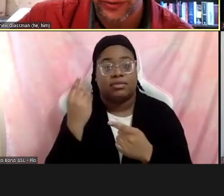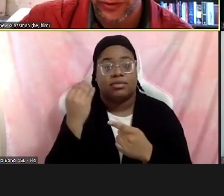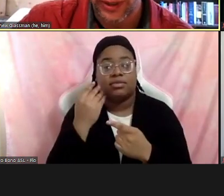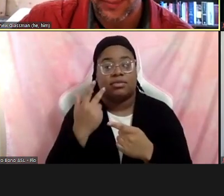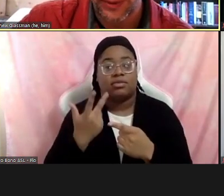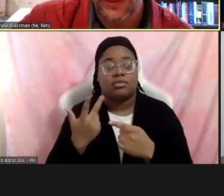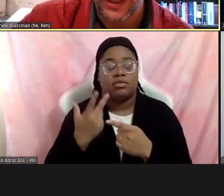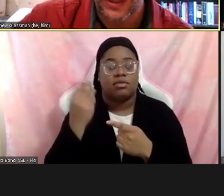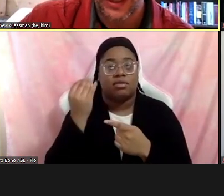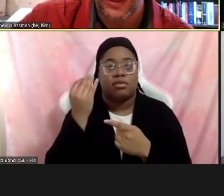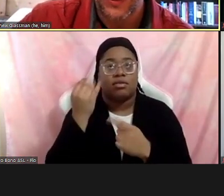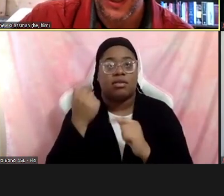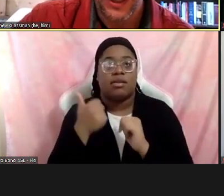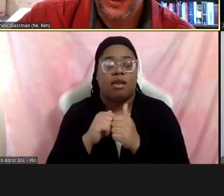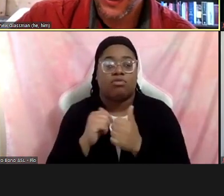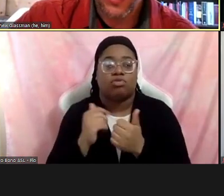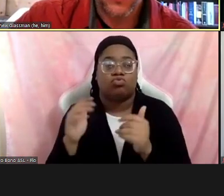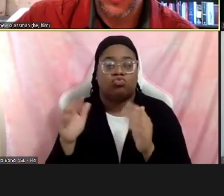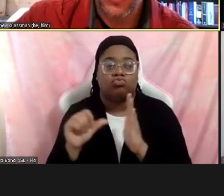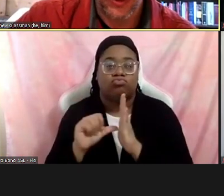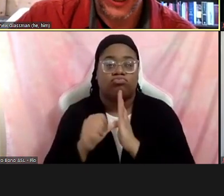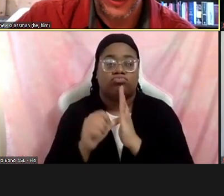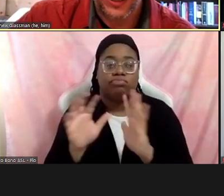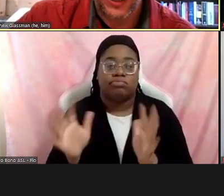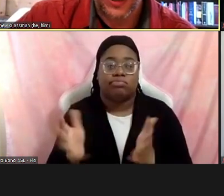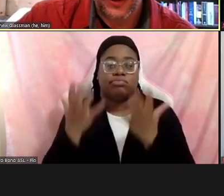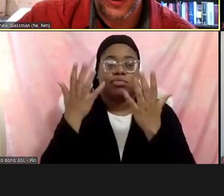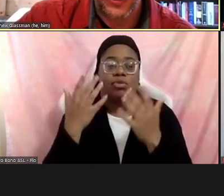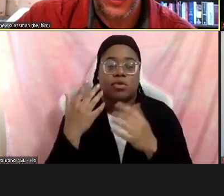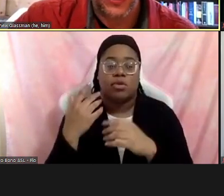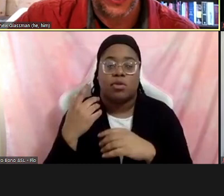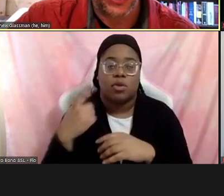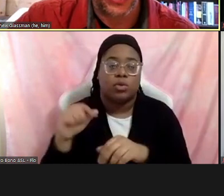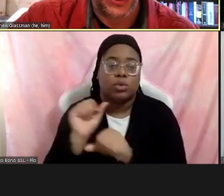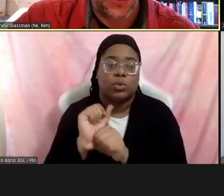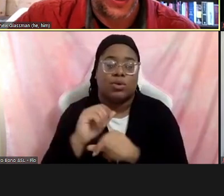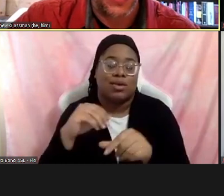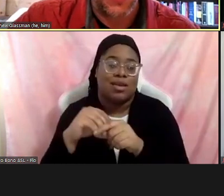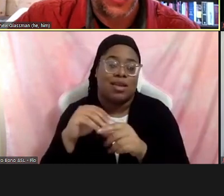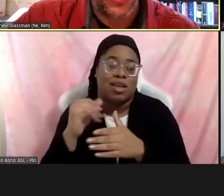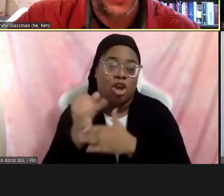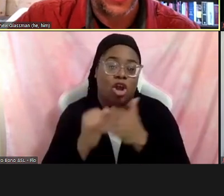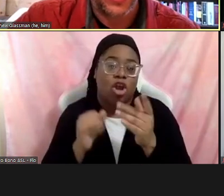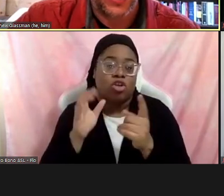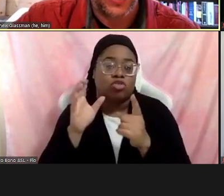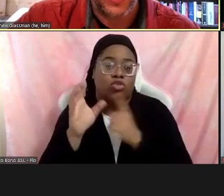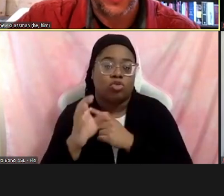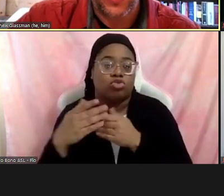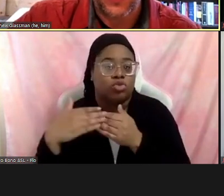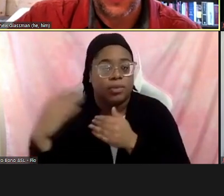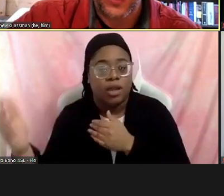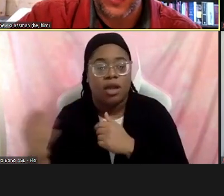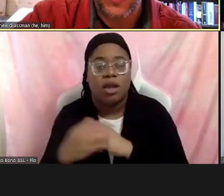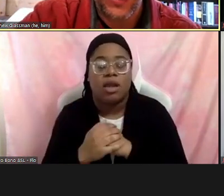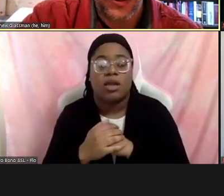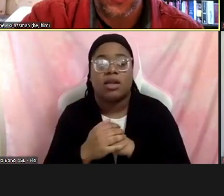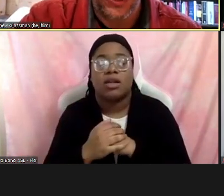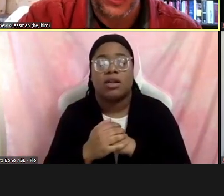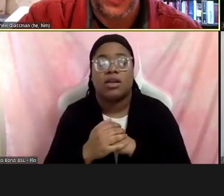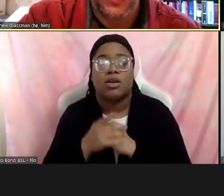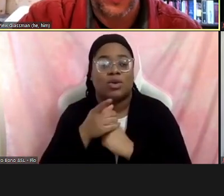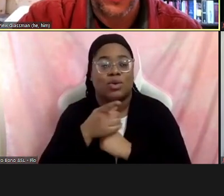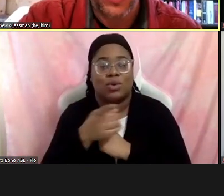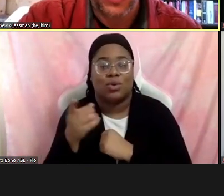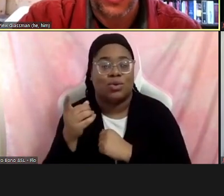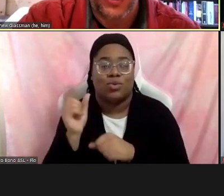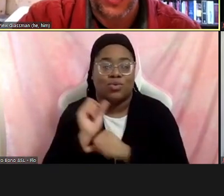to uplift those working around arts and culture and commenting and beyond, your work